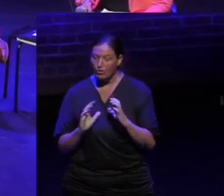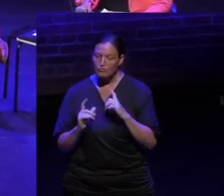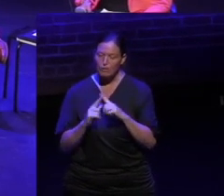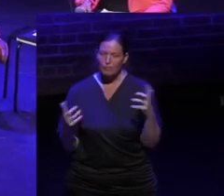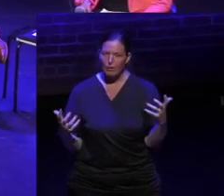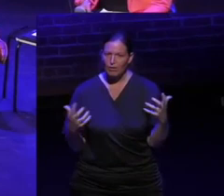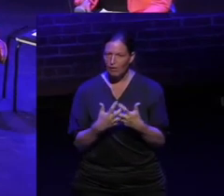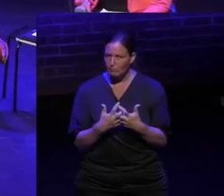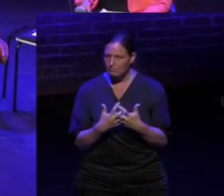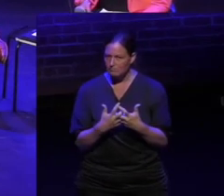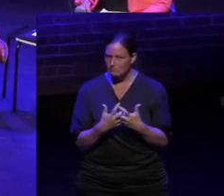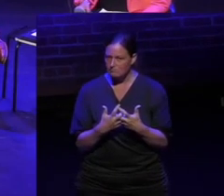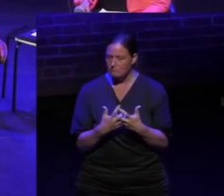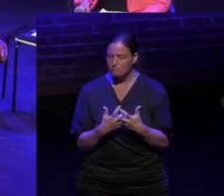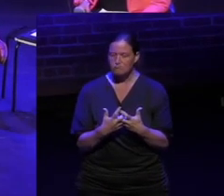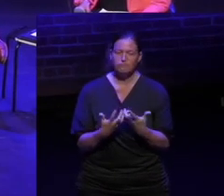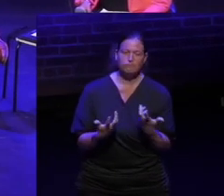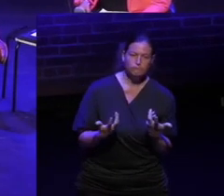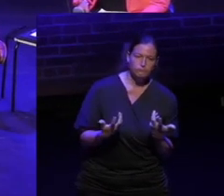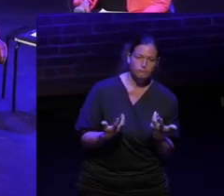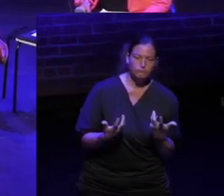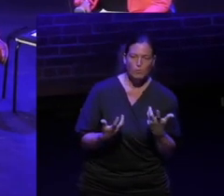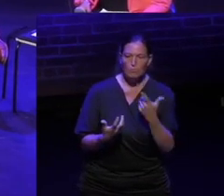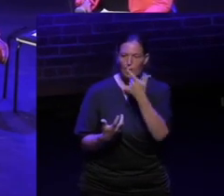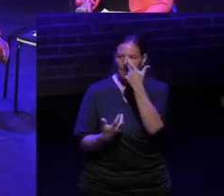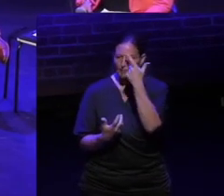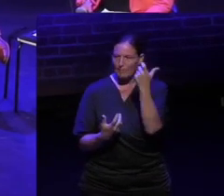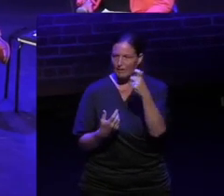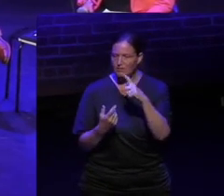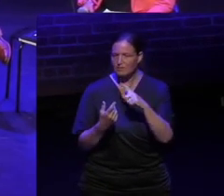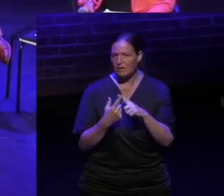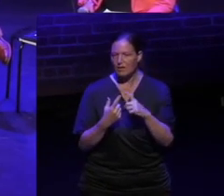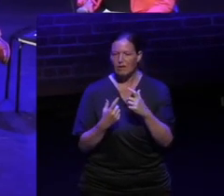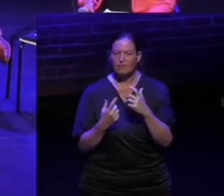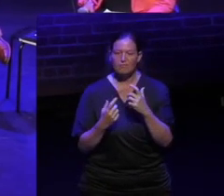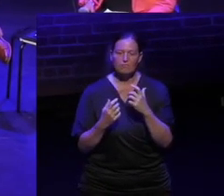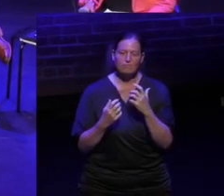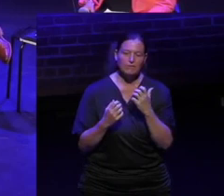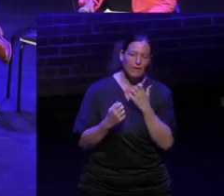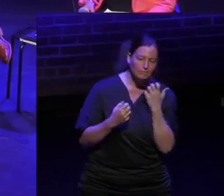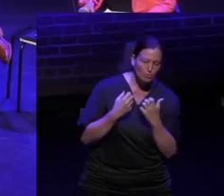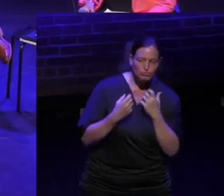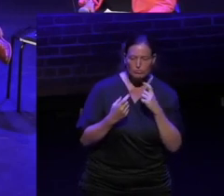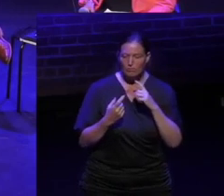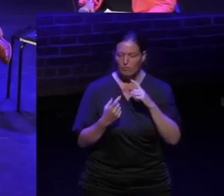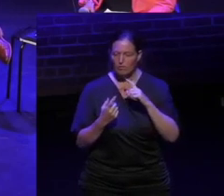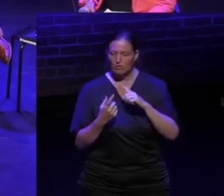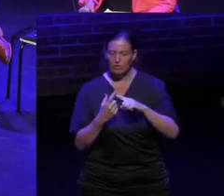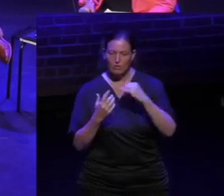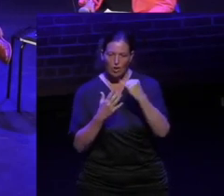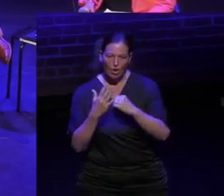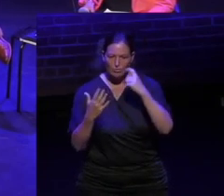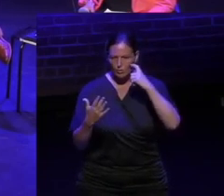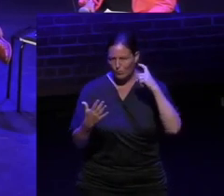amalgamation of those two positions. So where, because of the emotional value and the ways that participating in art making or witnessing